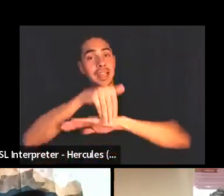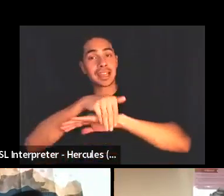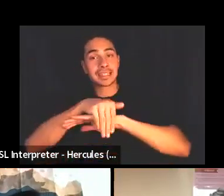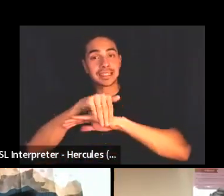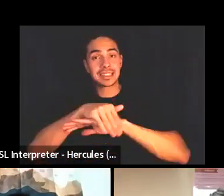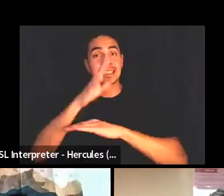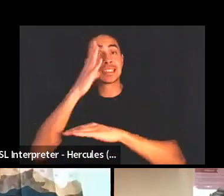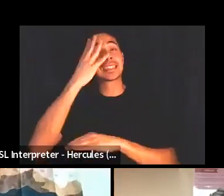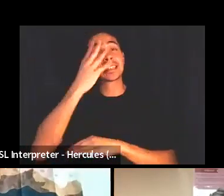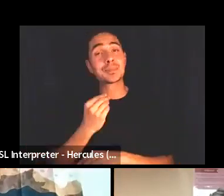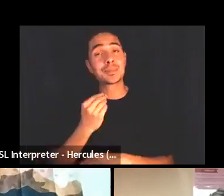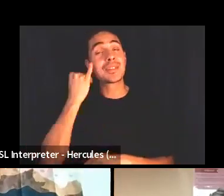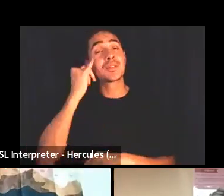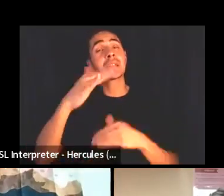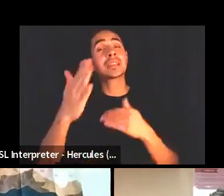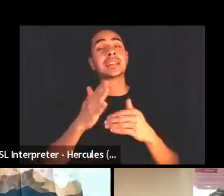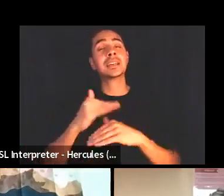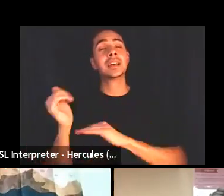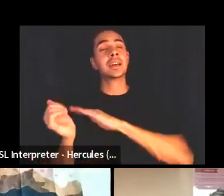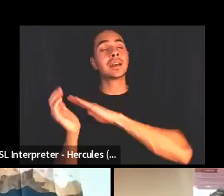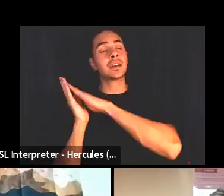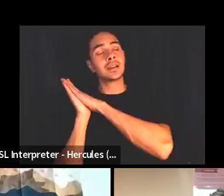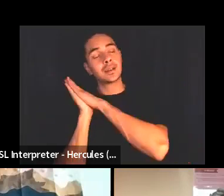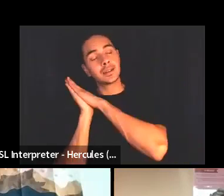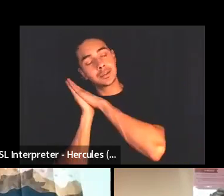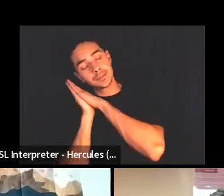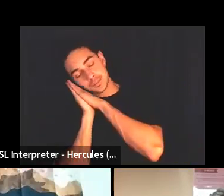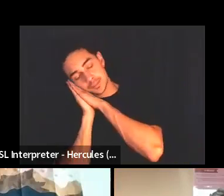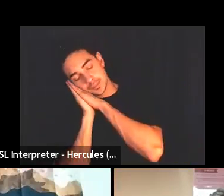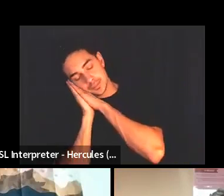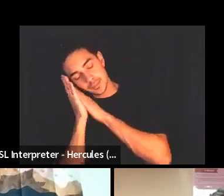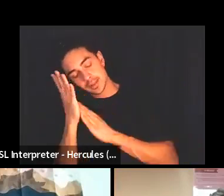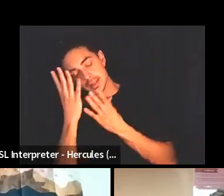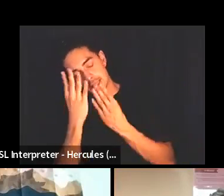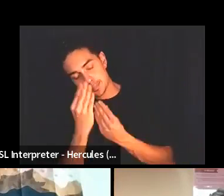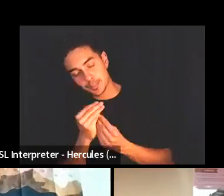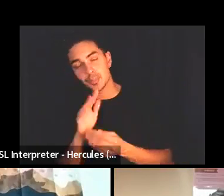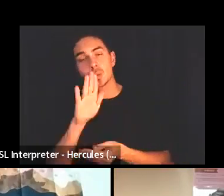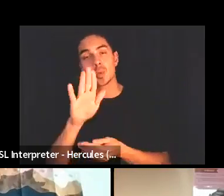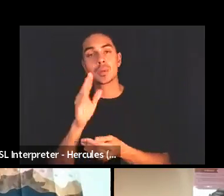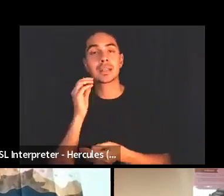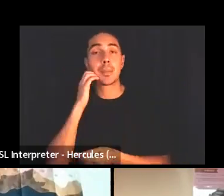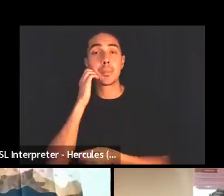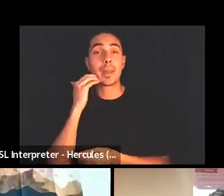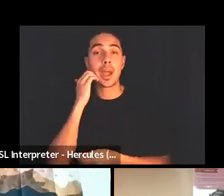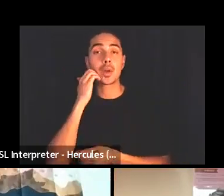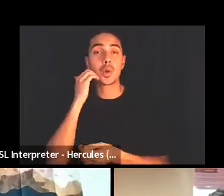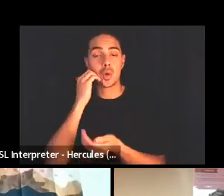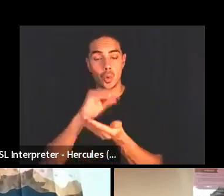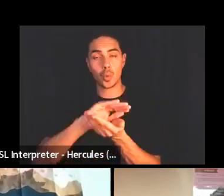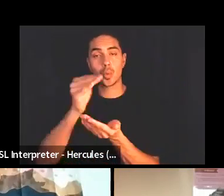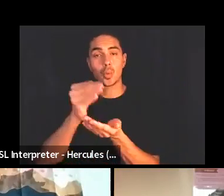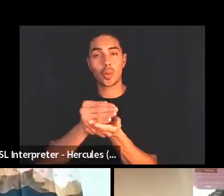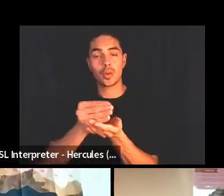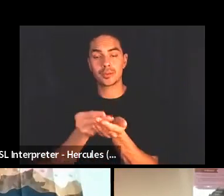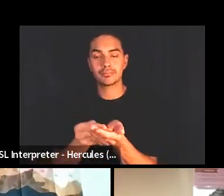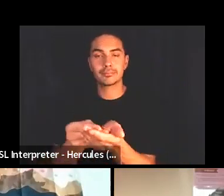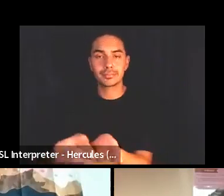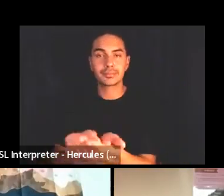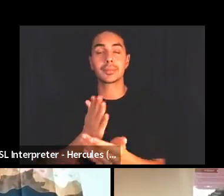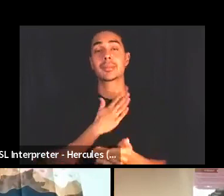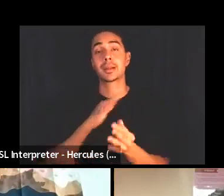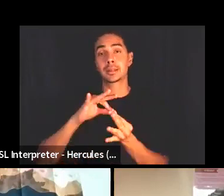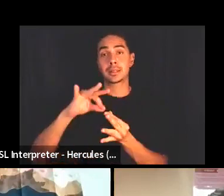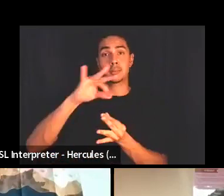my head down on my pillow at night, if I can lay my tobacco down, if I can be in relationship with my spiritual items and I have a